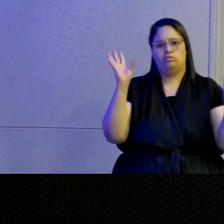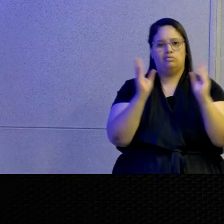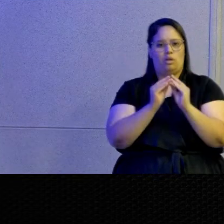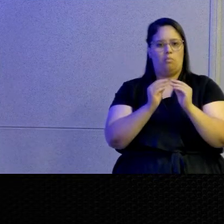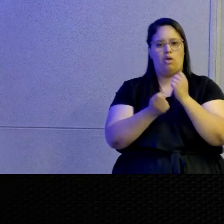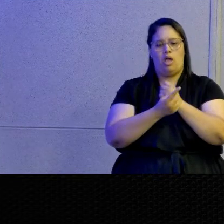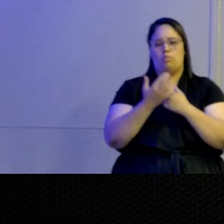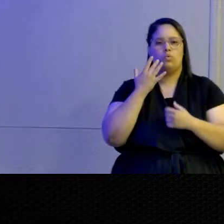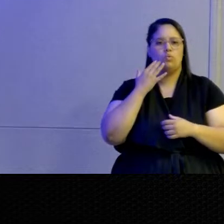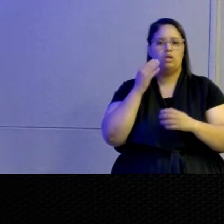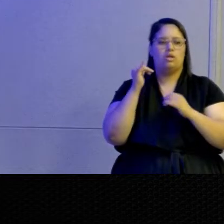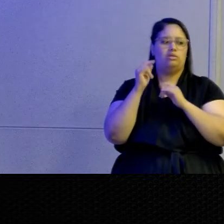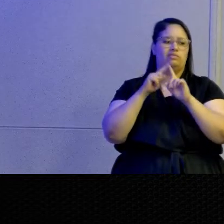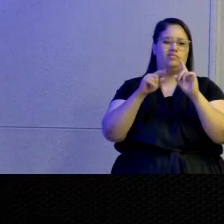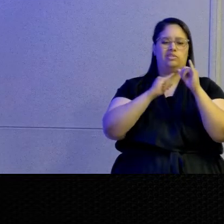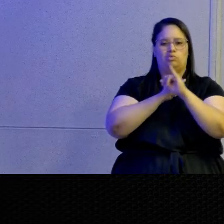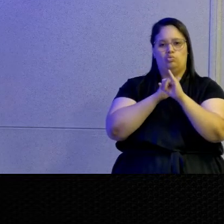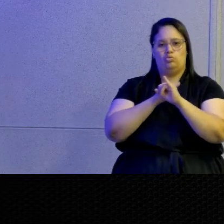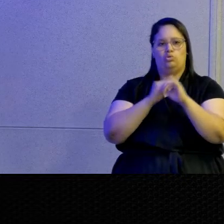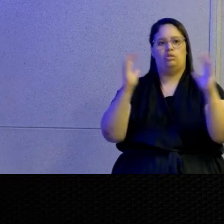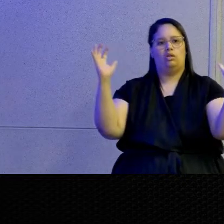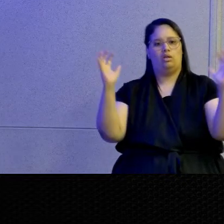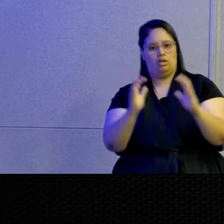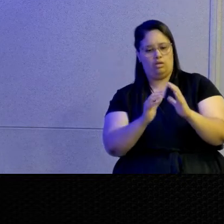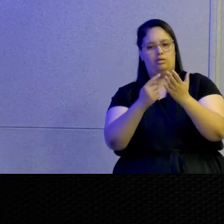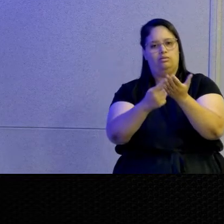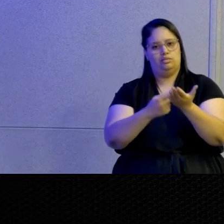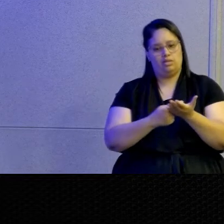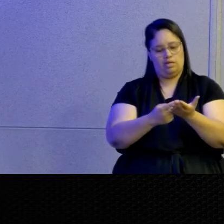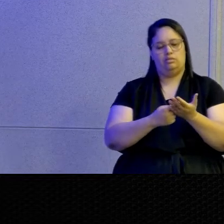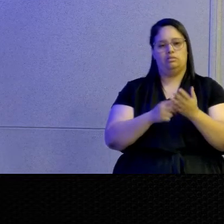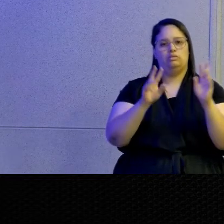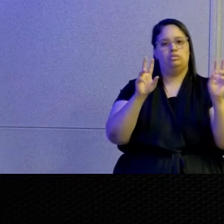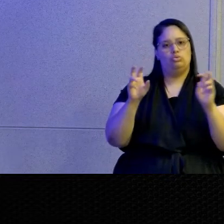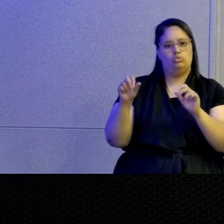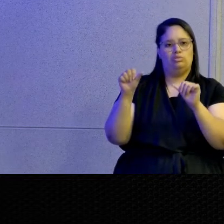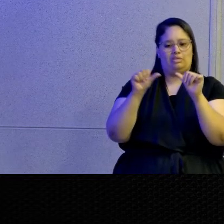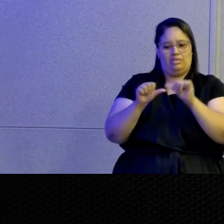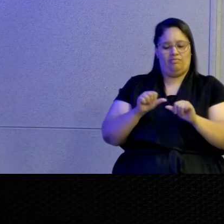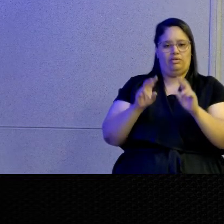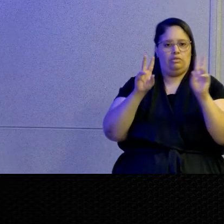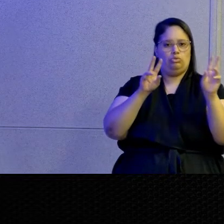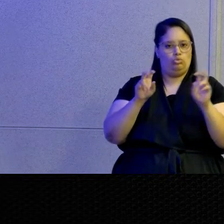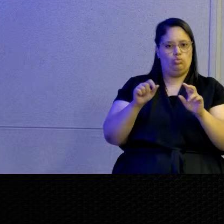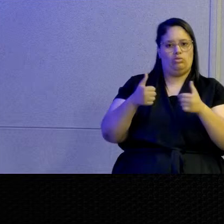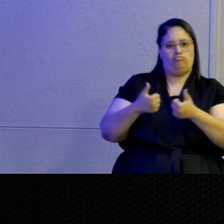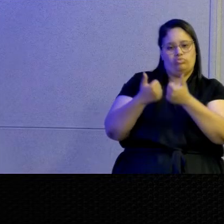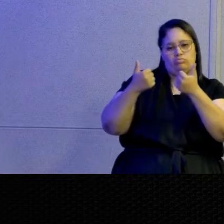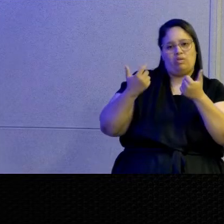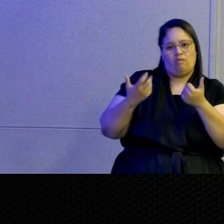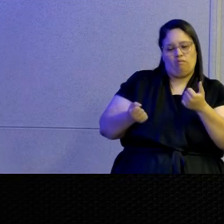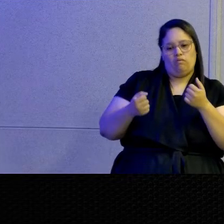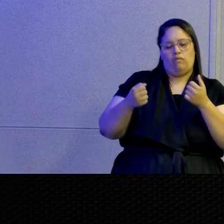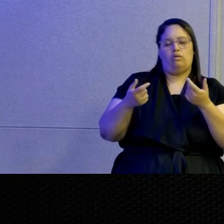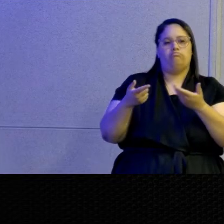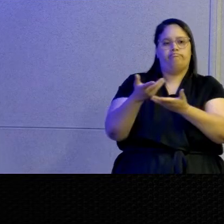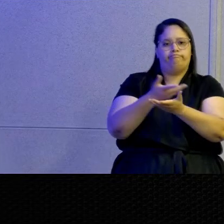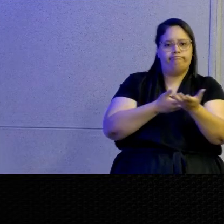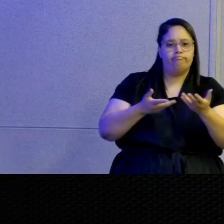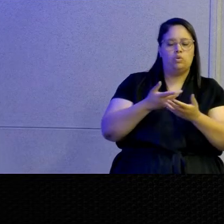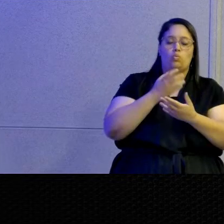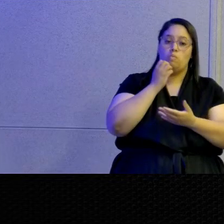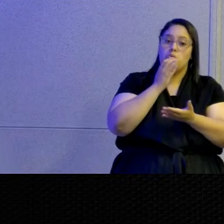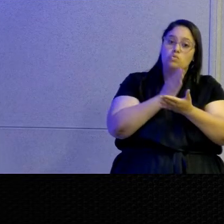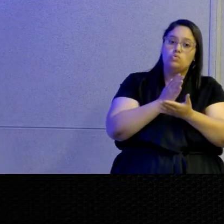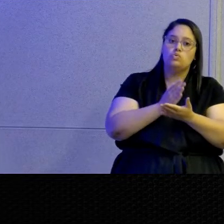institutions where they come together and discuss issues, scientific issues and challenging issues. And we make sure